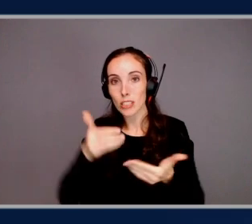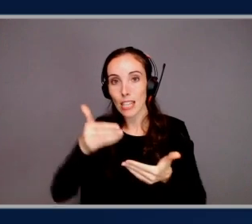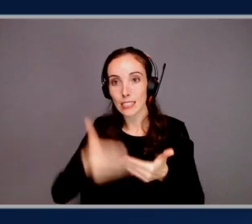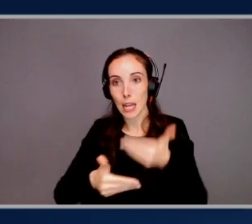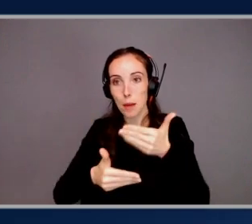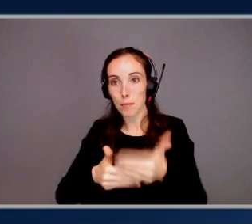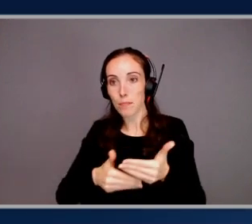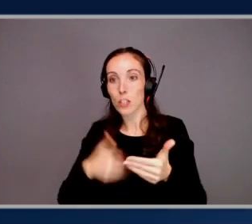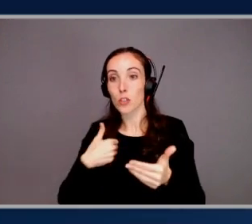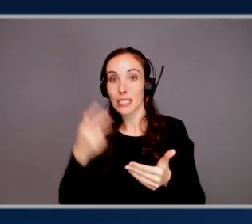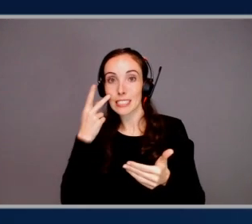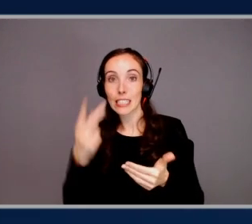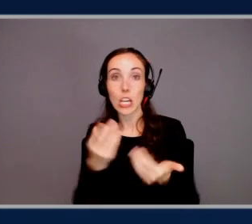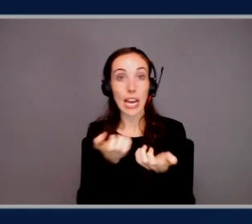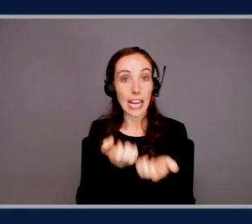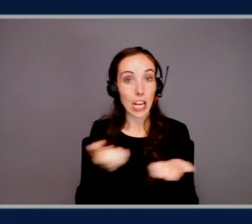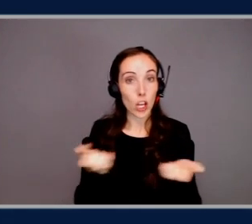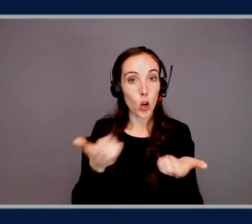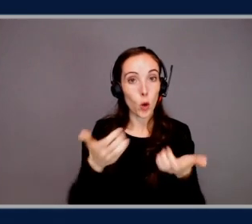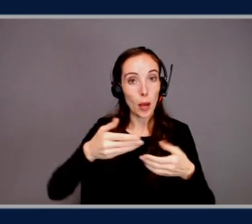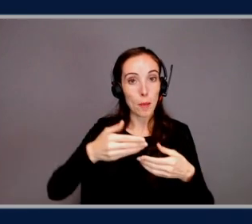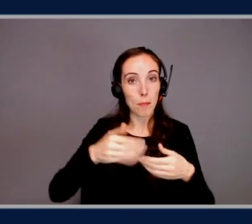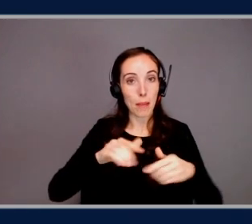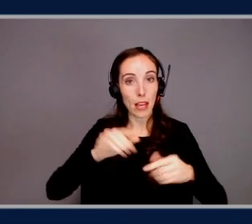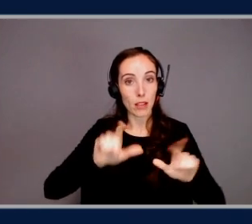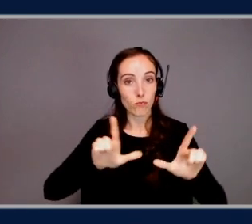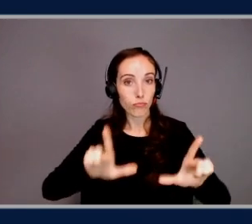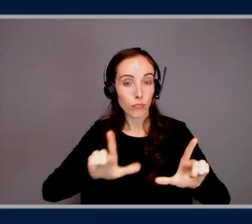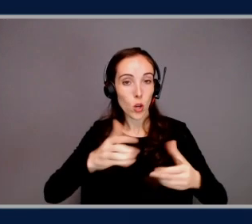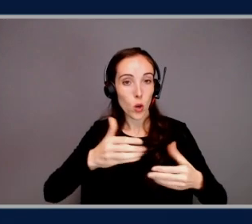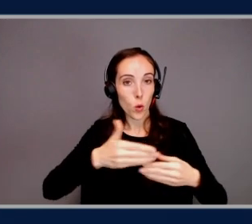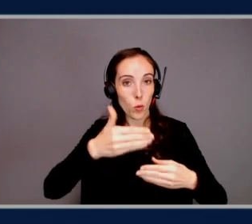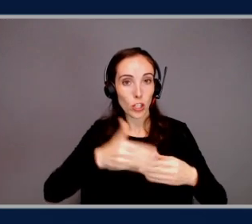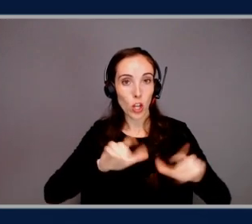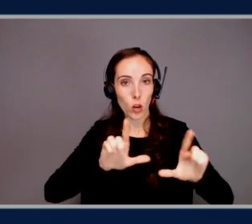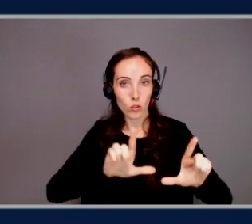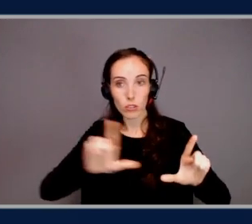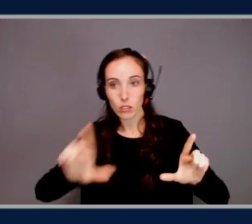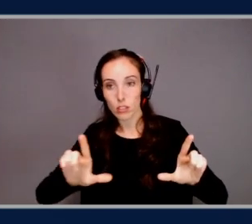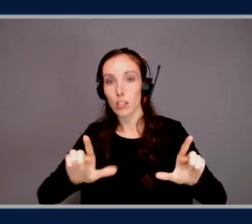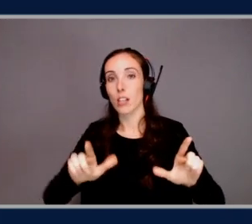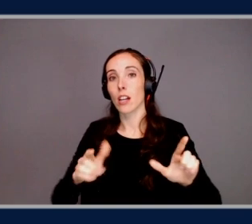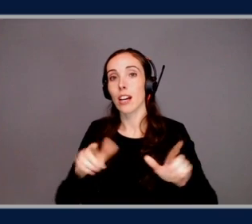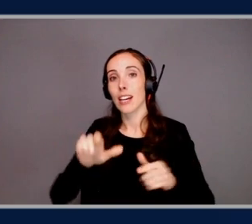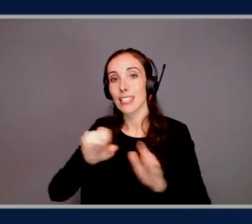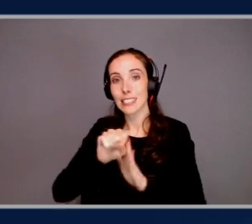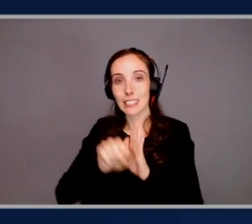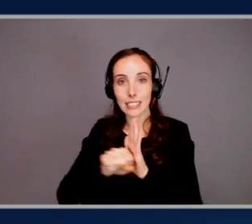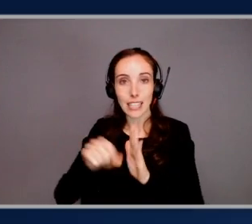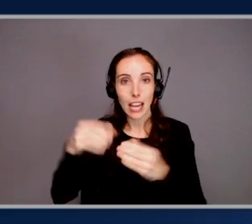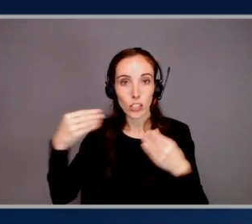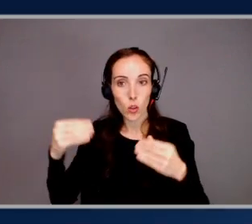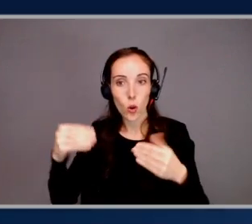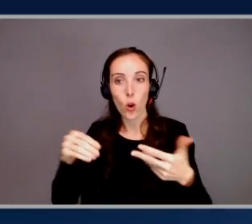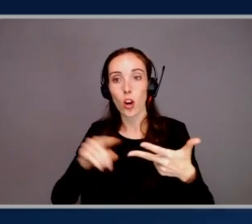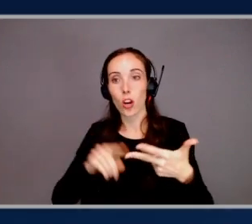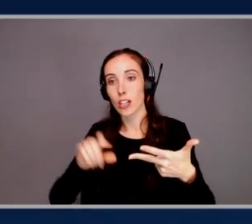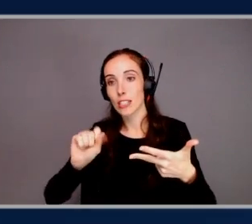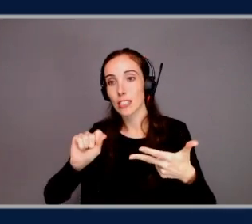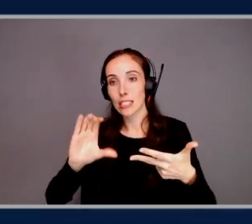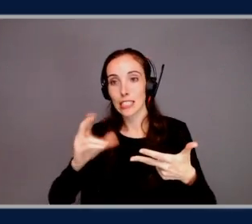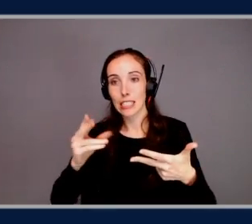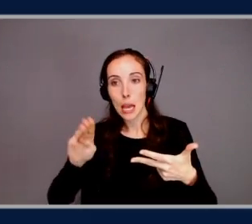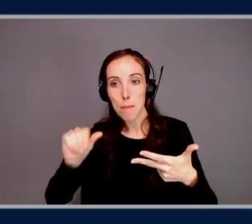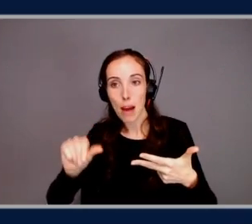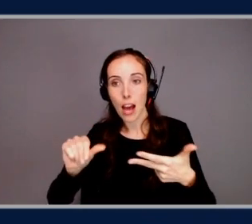an equipment window, there's storage for items, a state store, there's a schema and generation